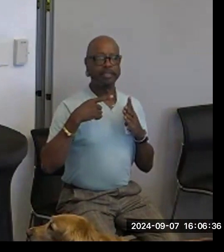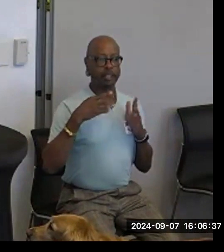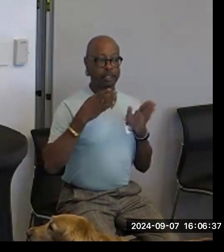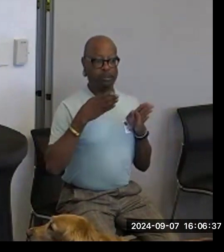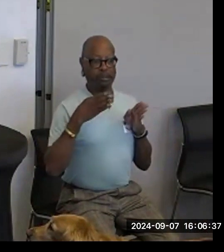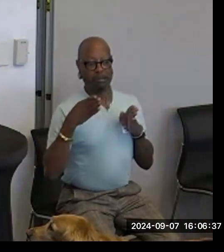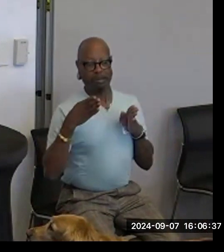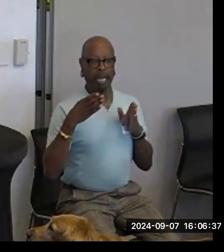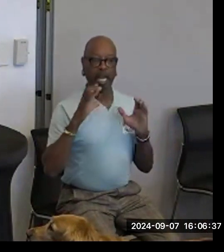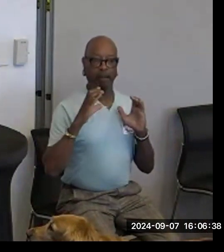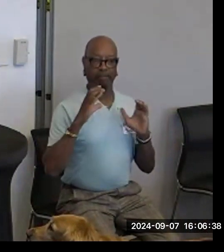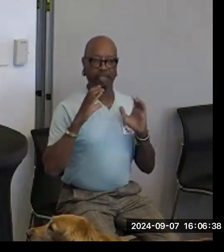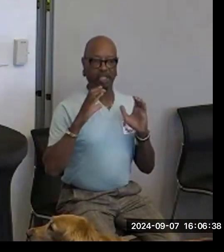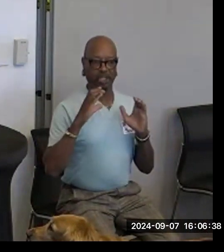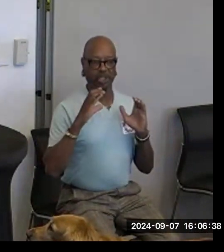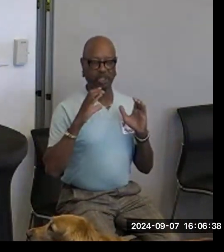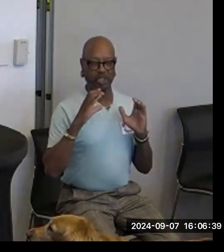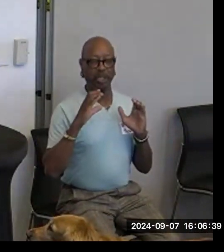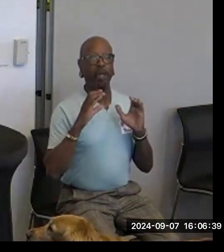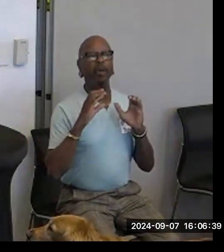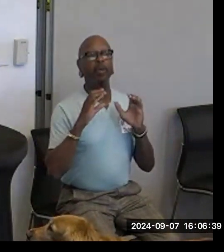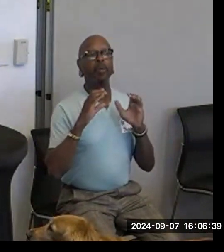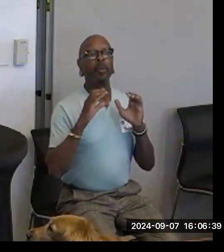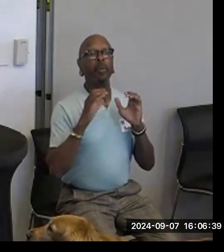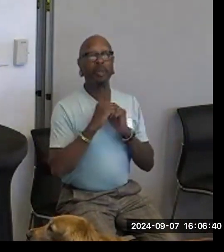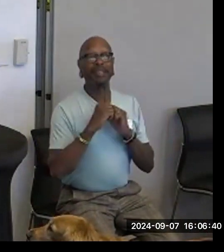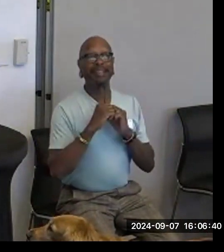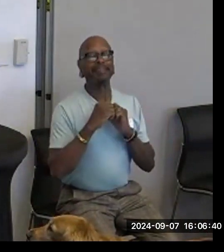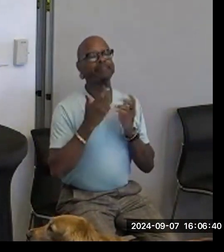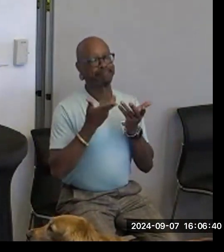conversation forward here with our next speaker,